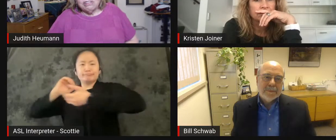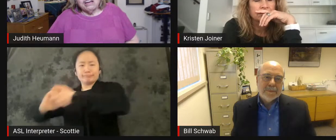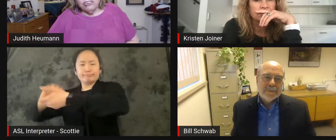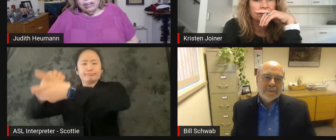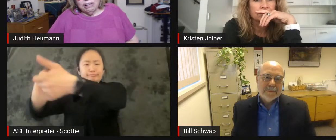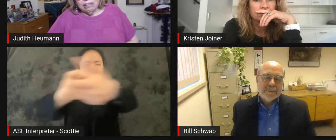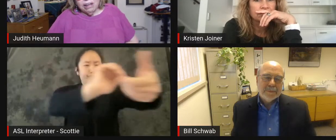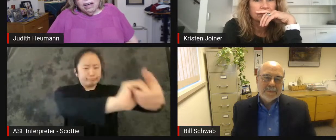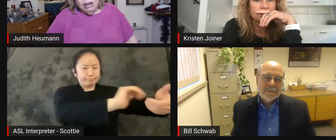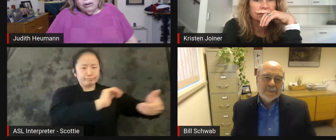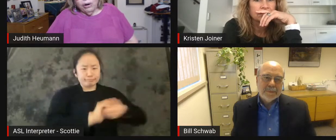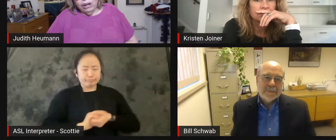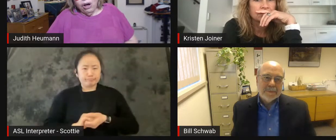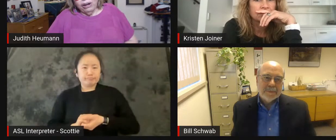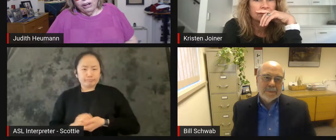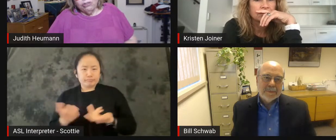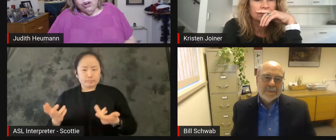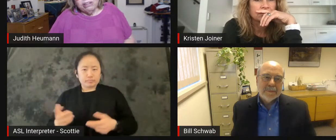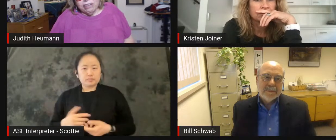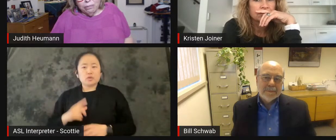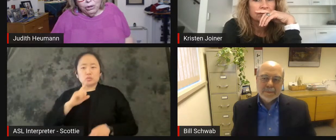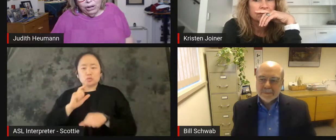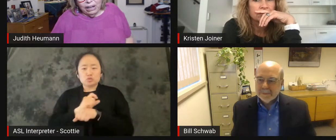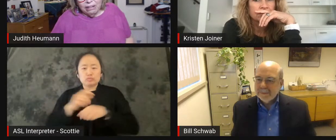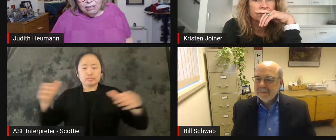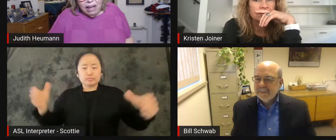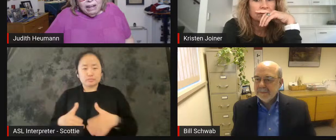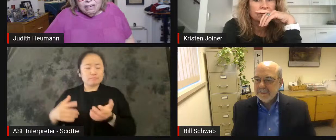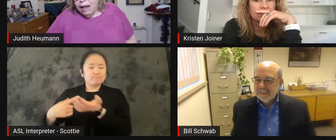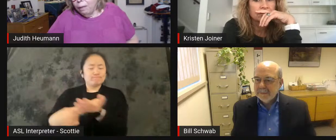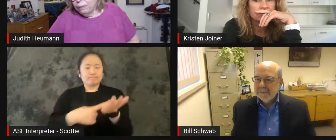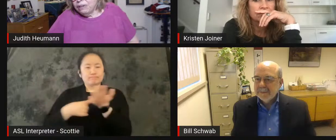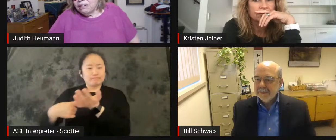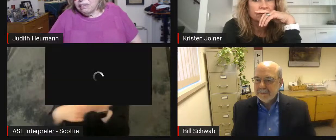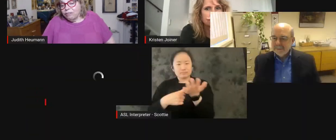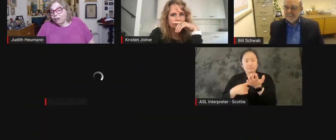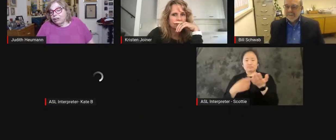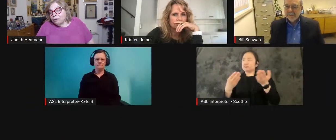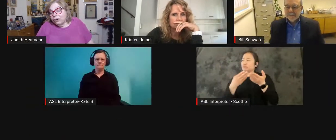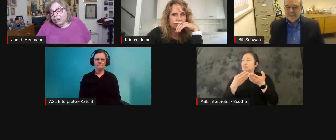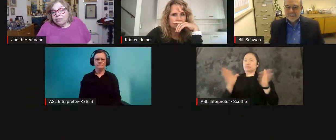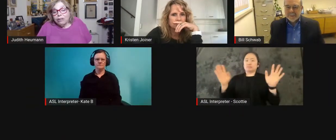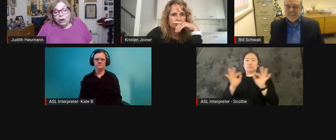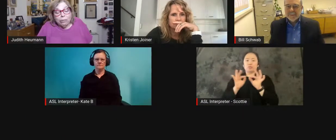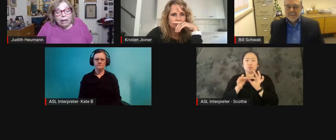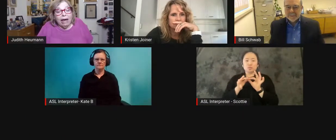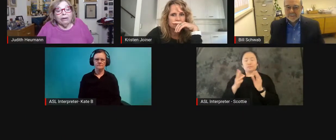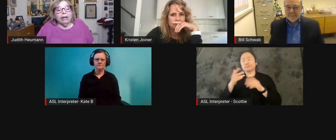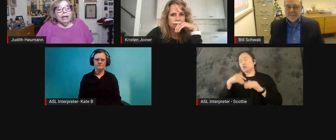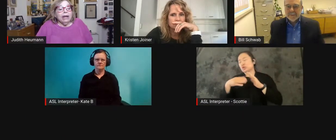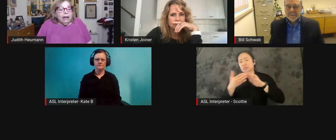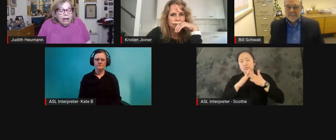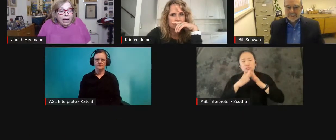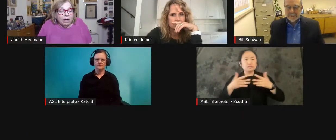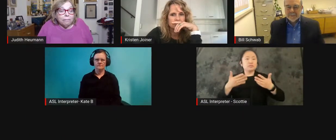of discussions going on across communities to help these different communities learn